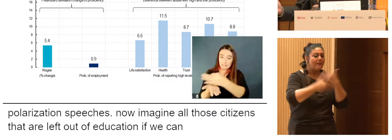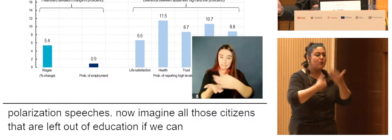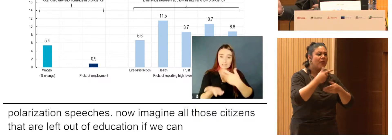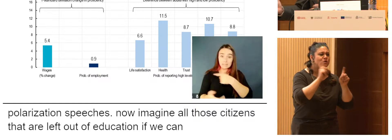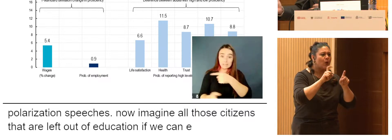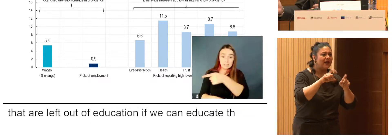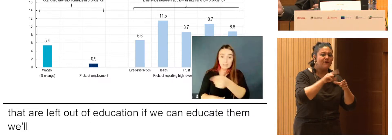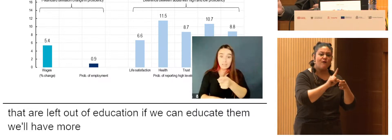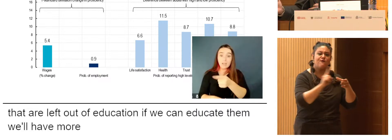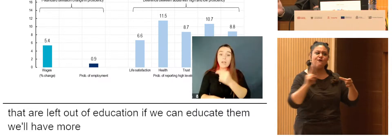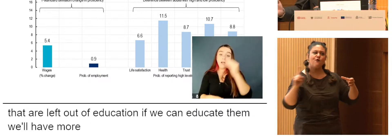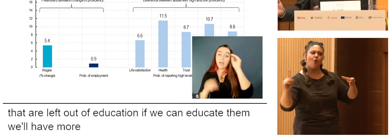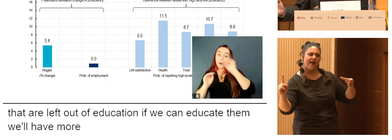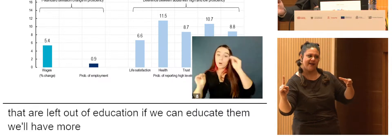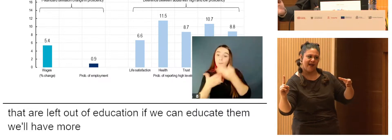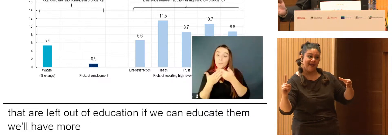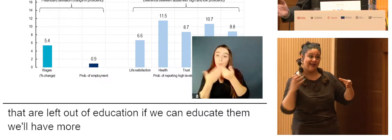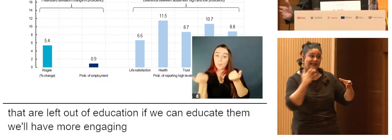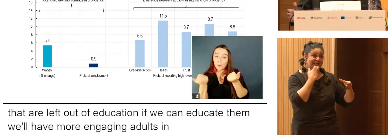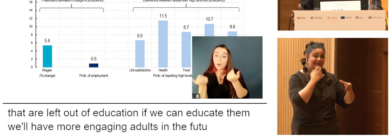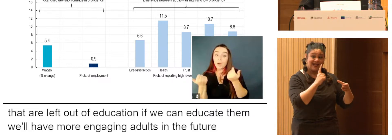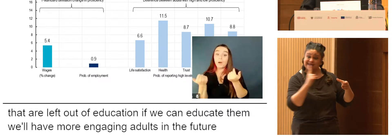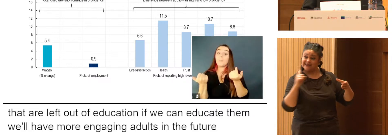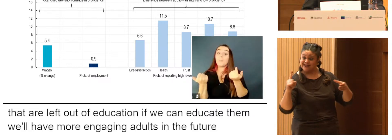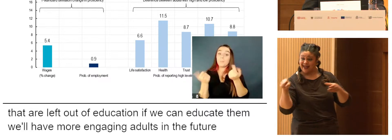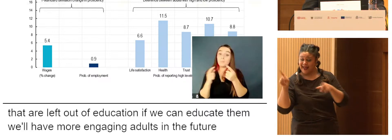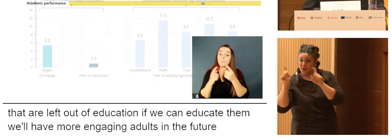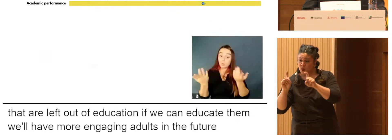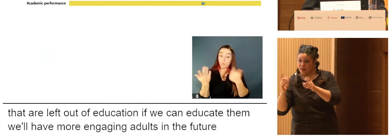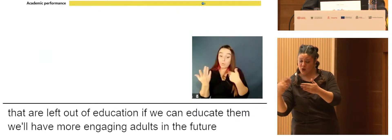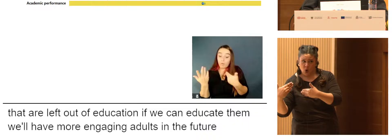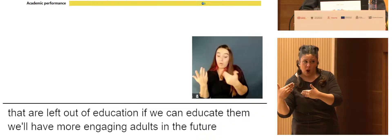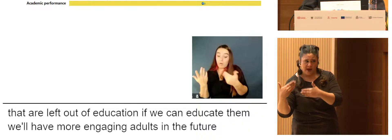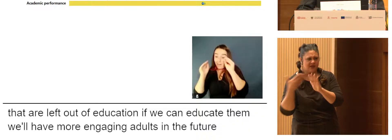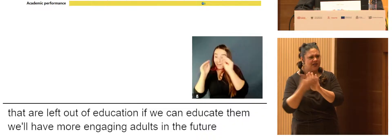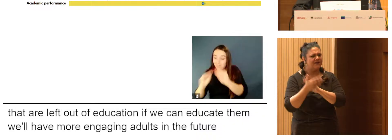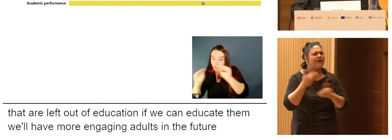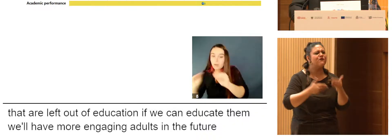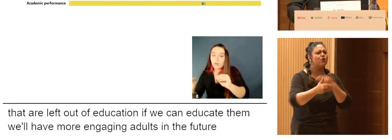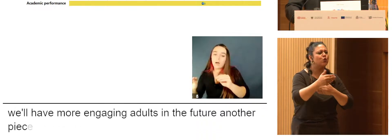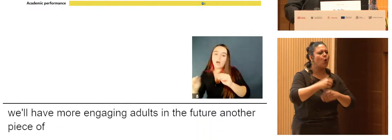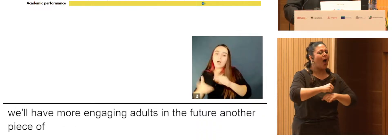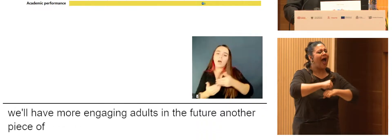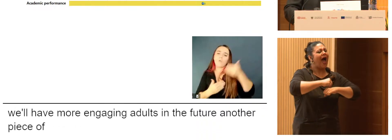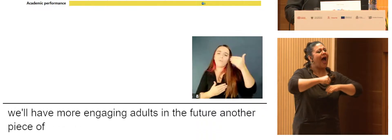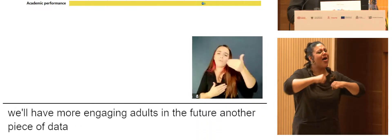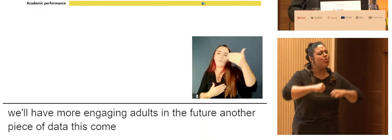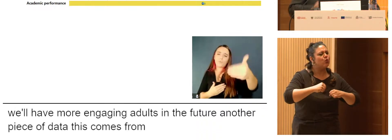more engaging adults in the future. Another piece of data, this comes from PISA.